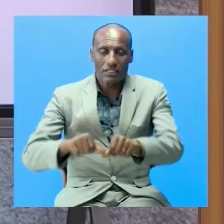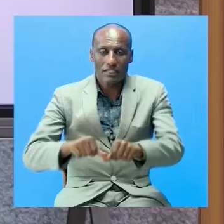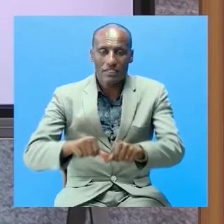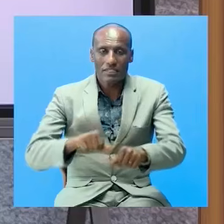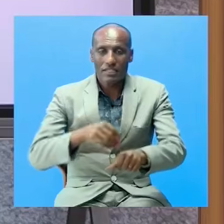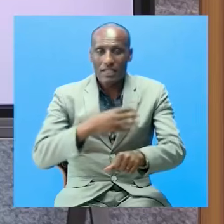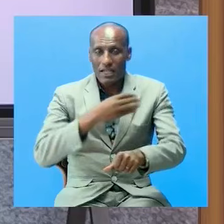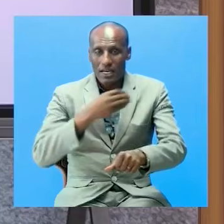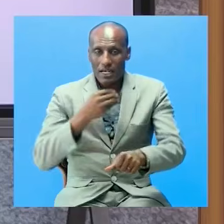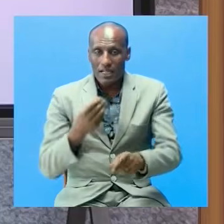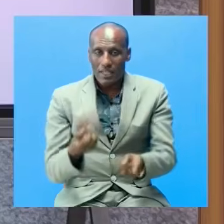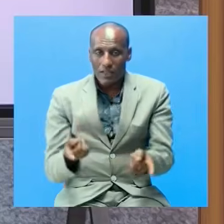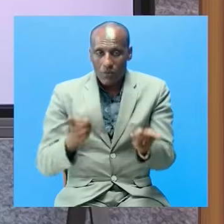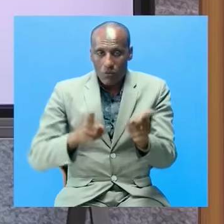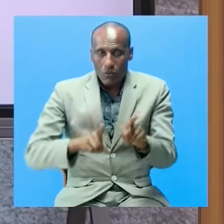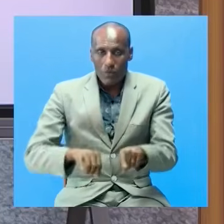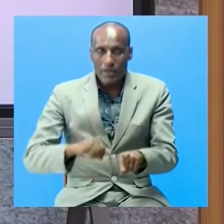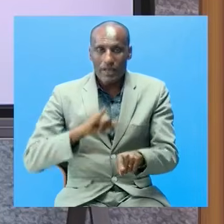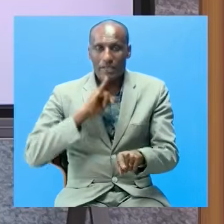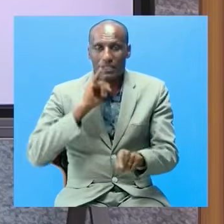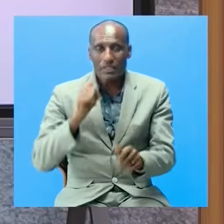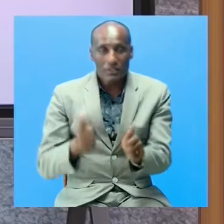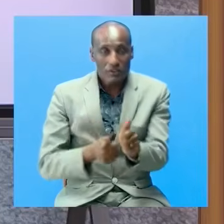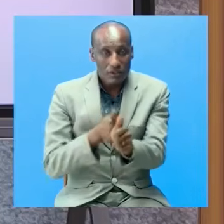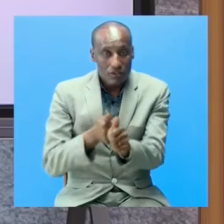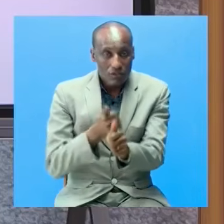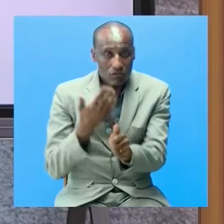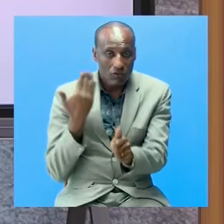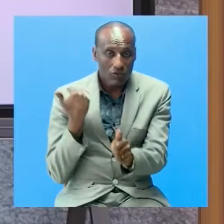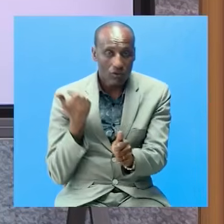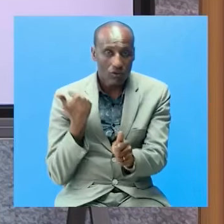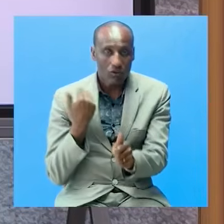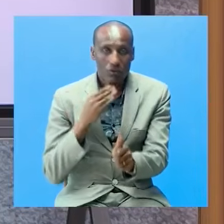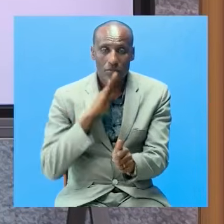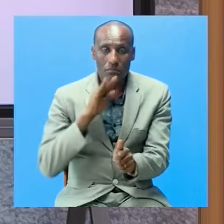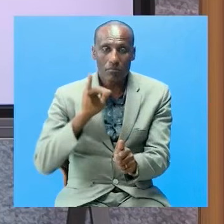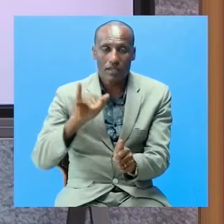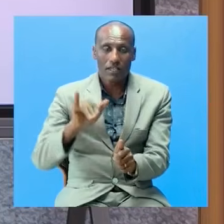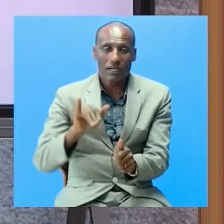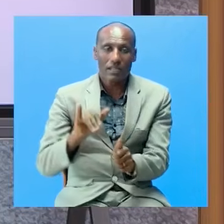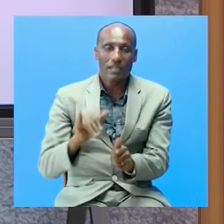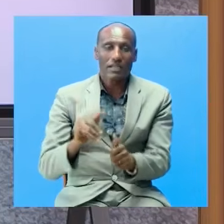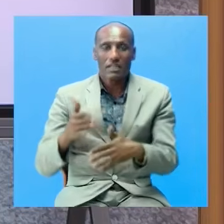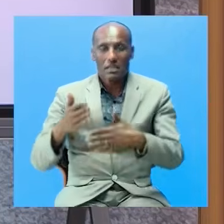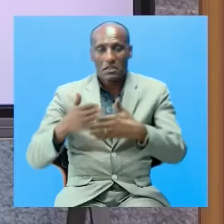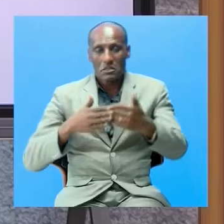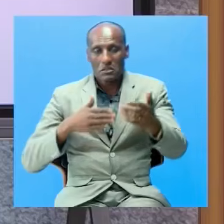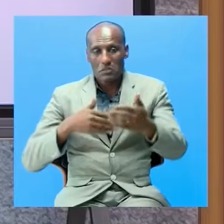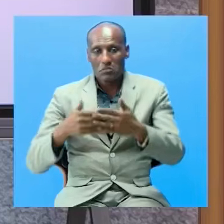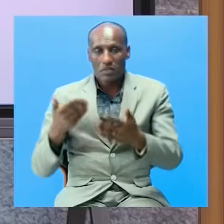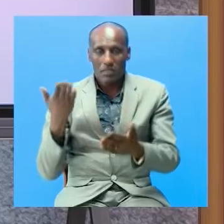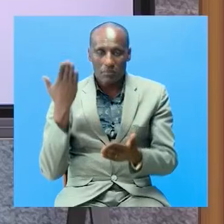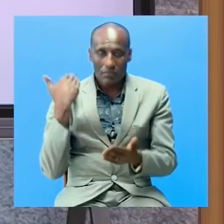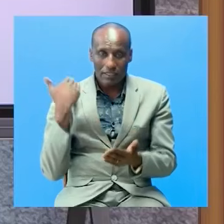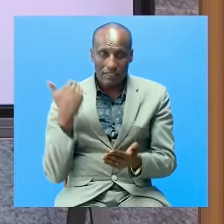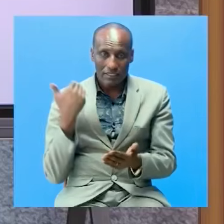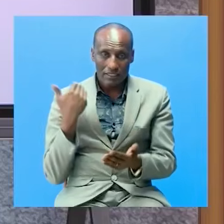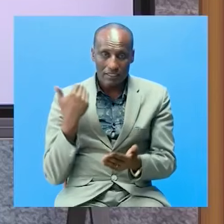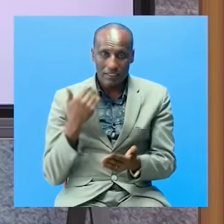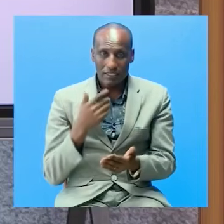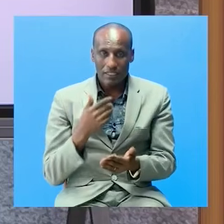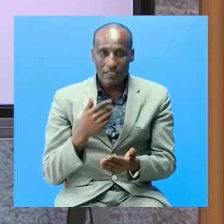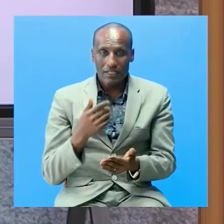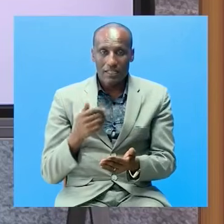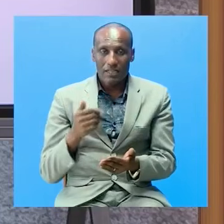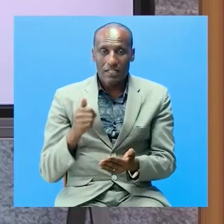past continuous, whereas when is followed by, yes, simple past. That is what we have